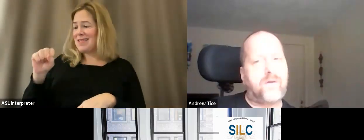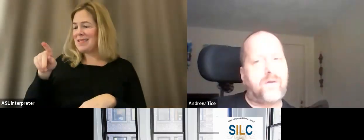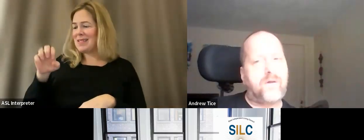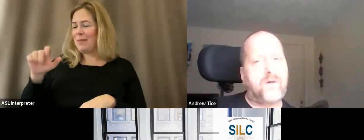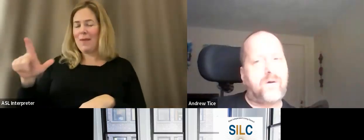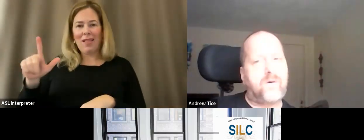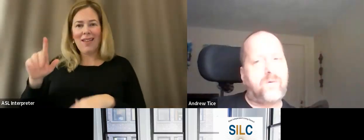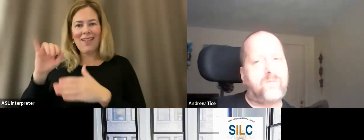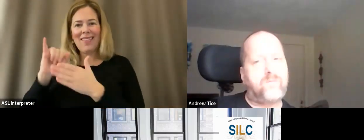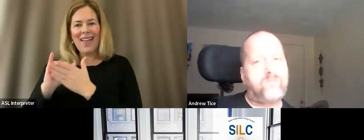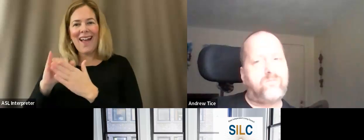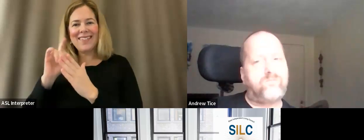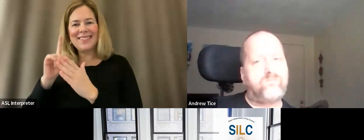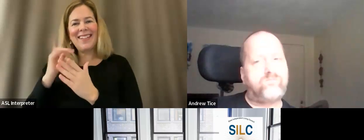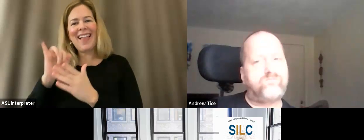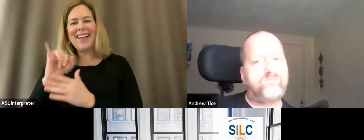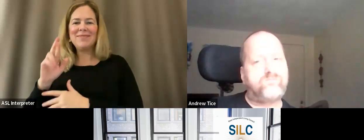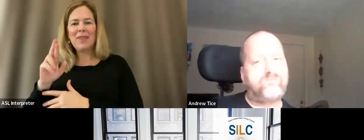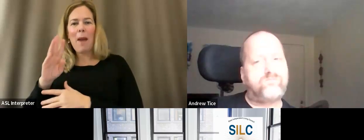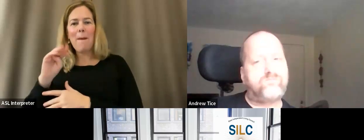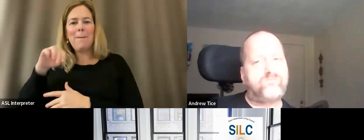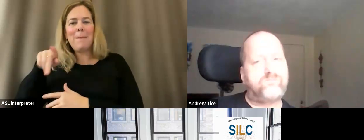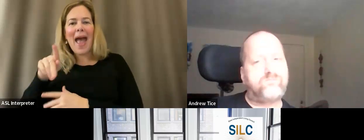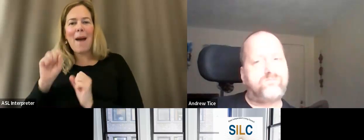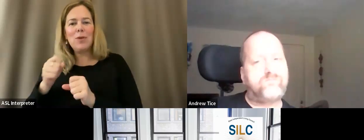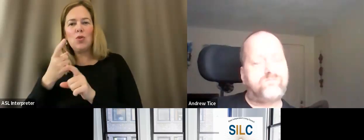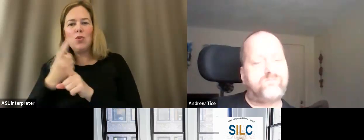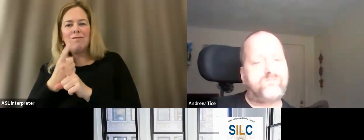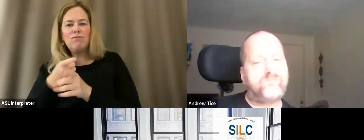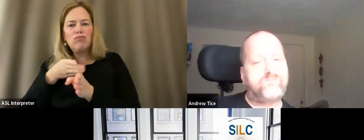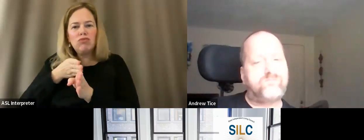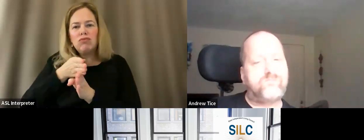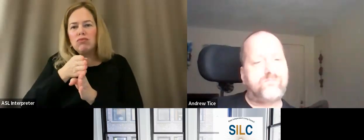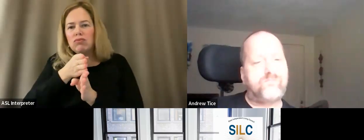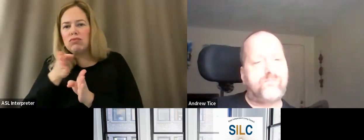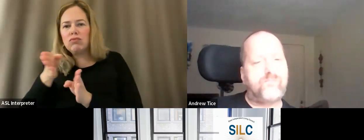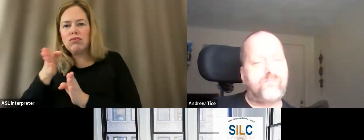that you can follow as you're headed towards obtaining your goals.